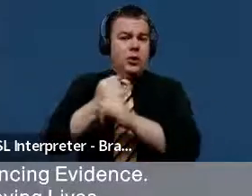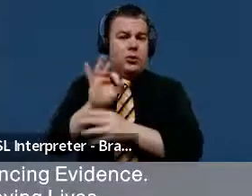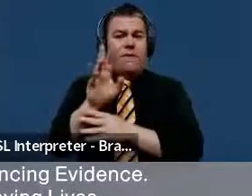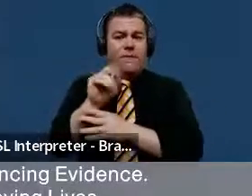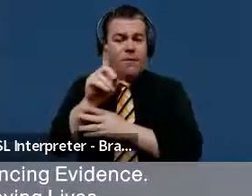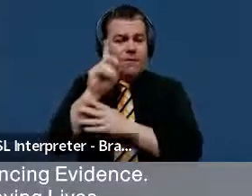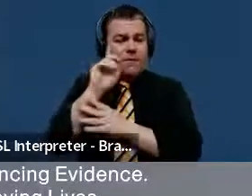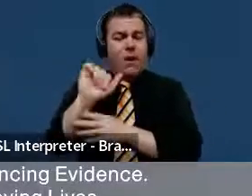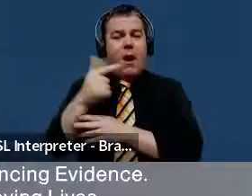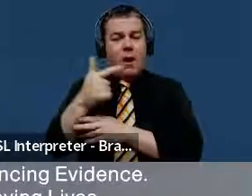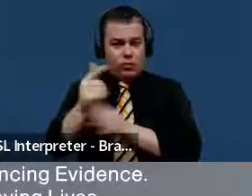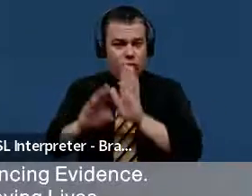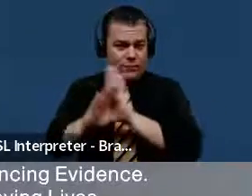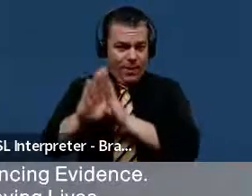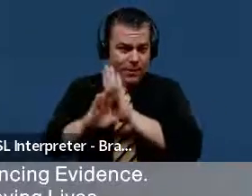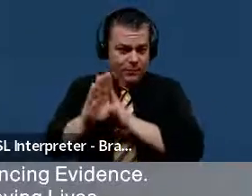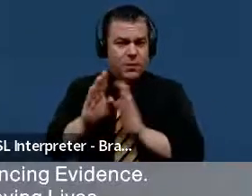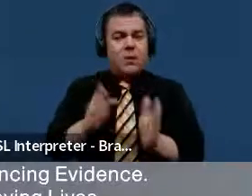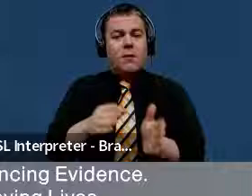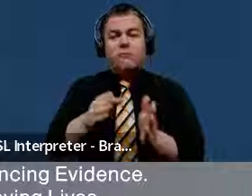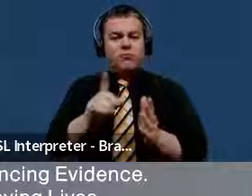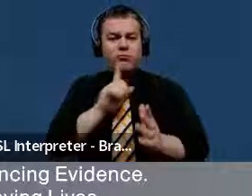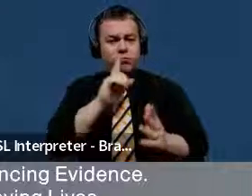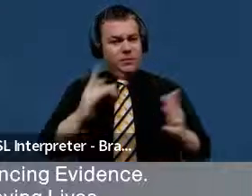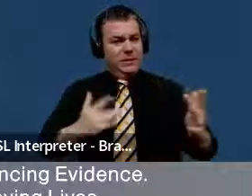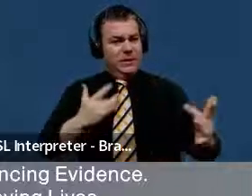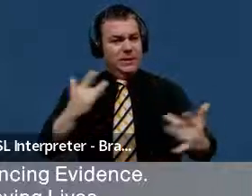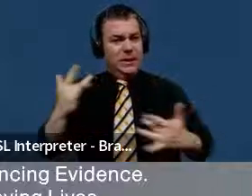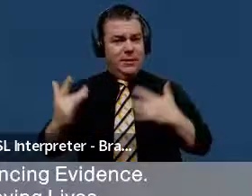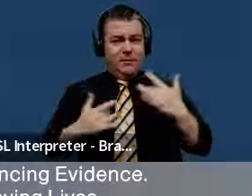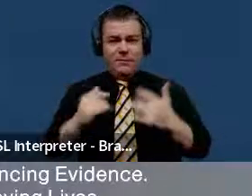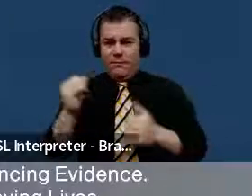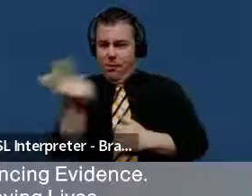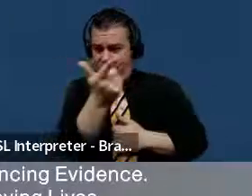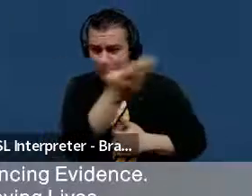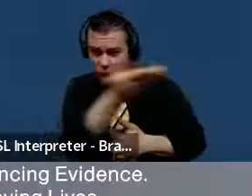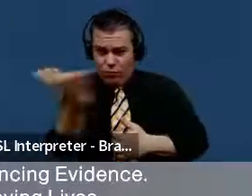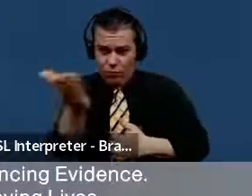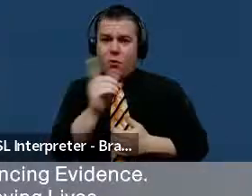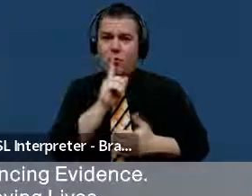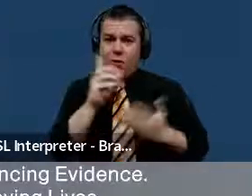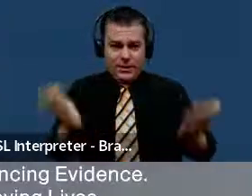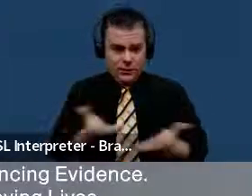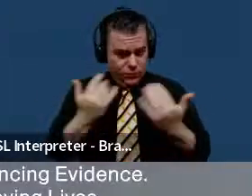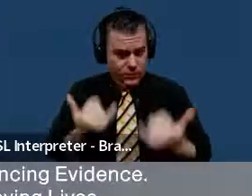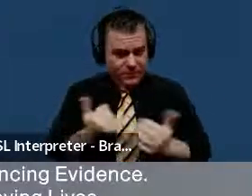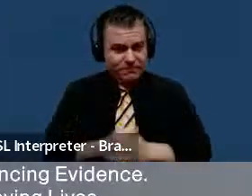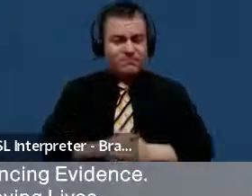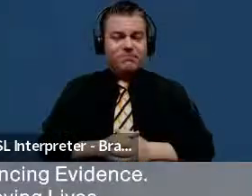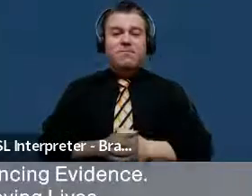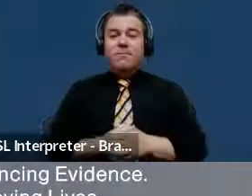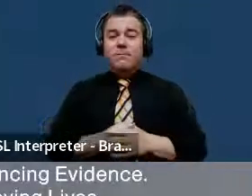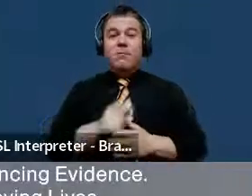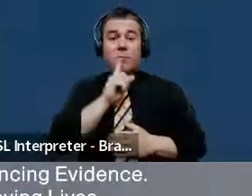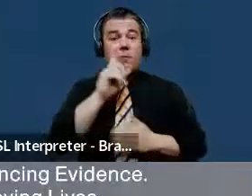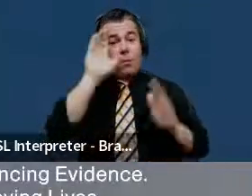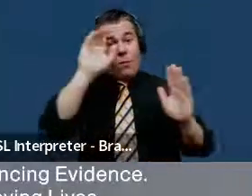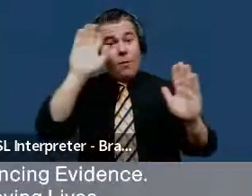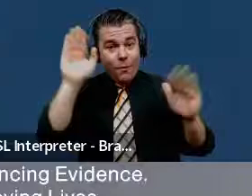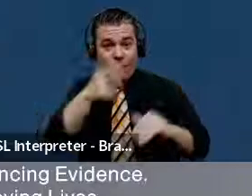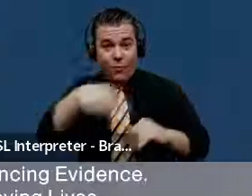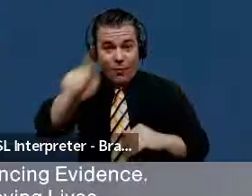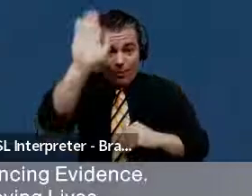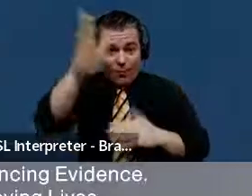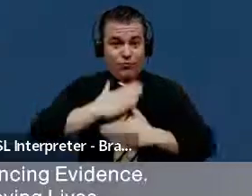Agricultural Development. We're very excited that all of you are here today, and we hope that you will enjoy the